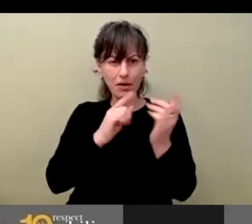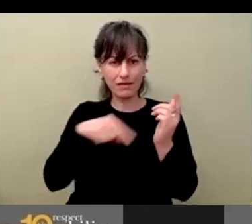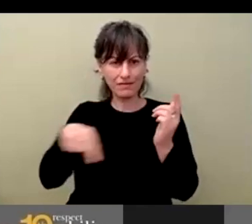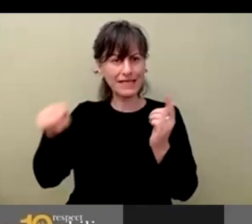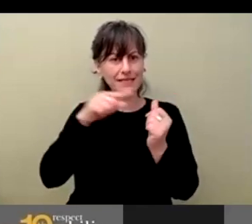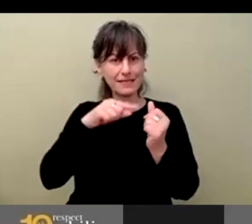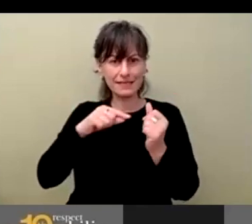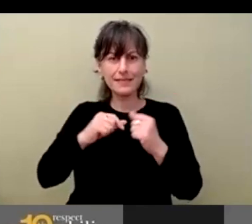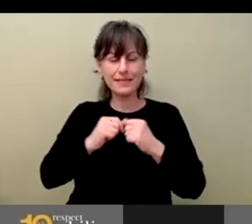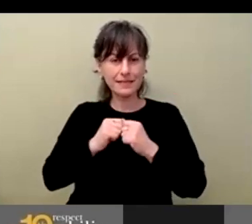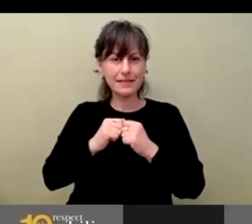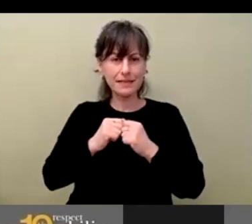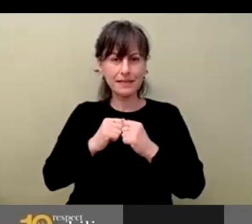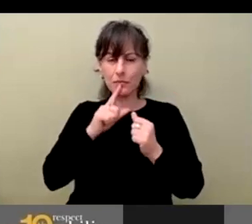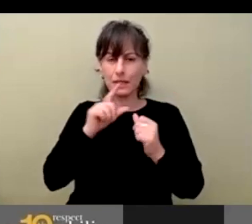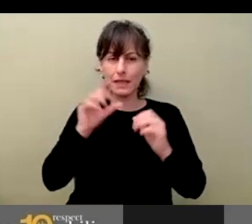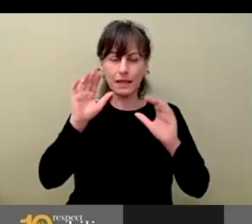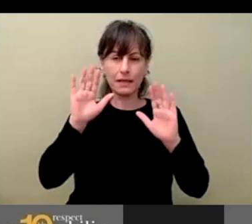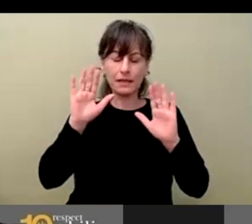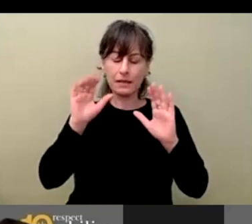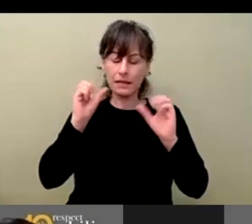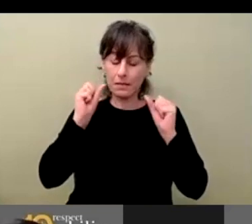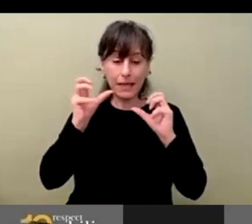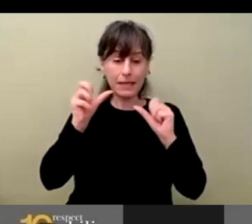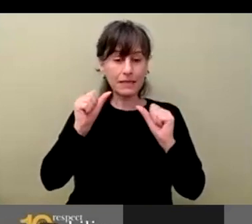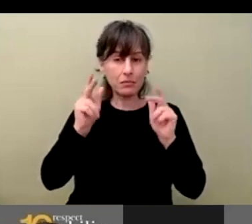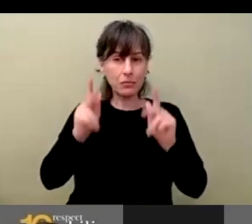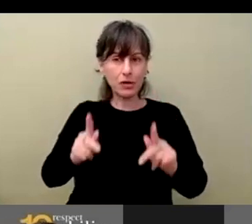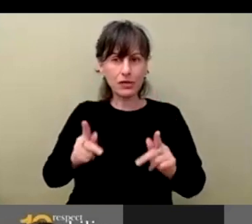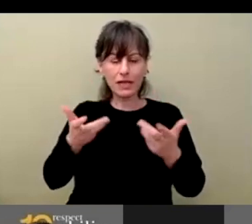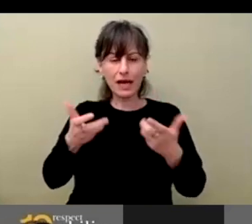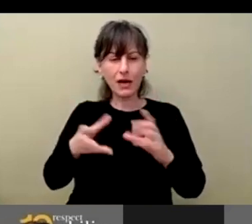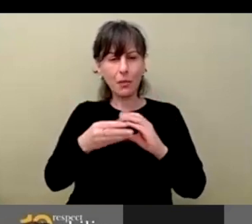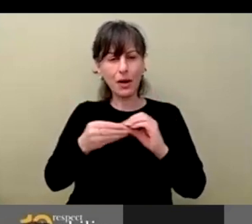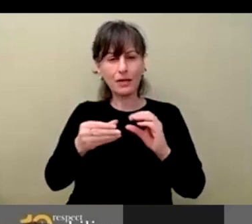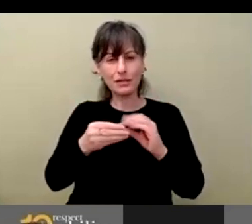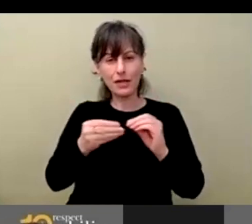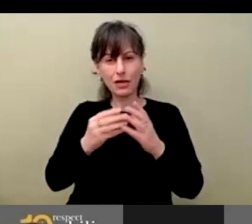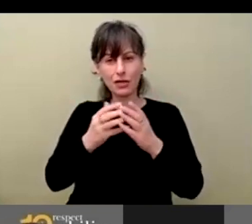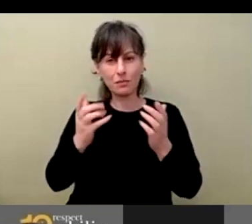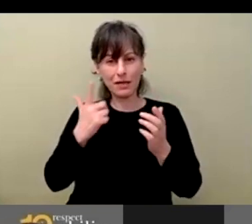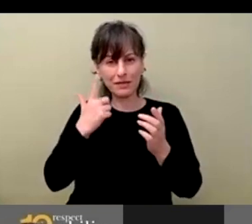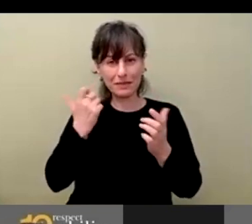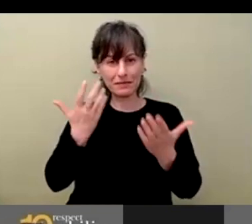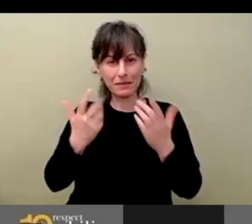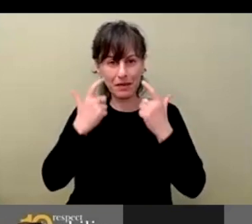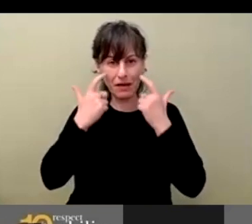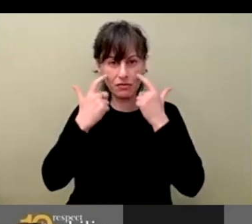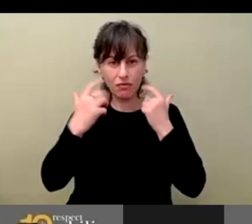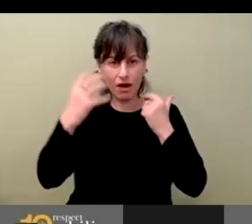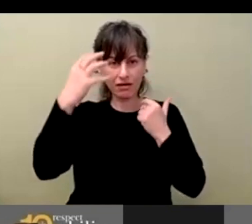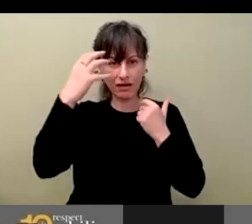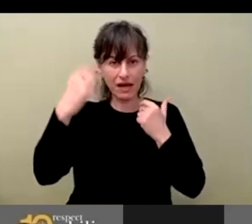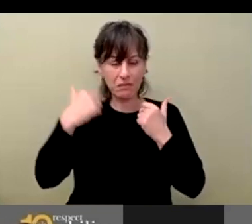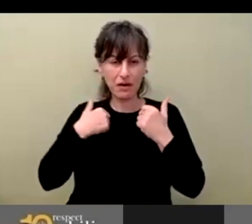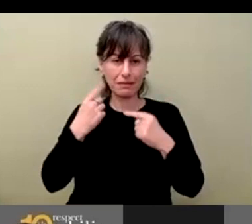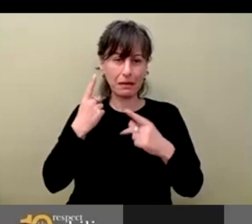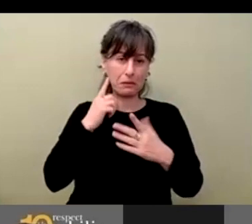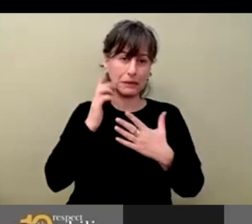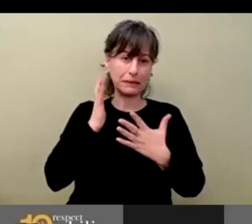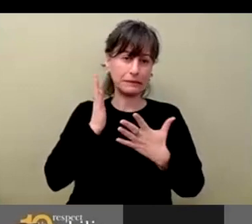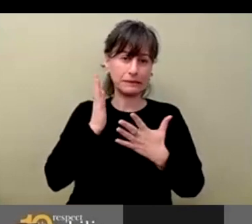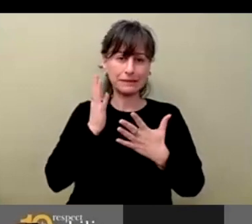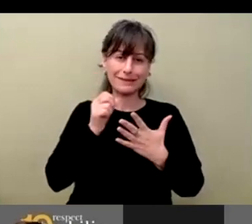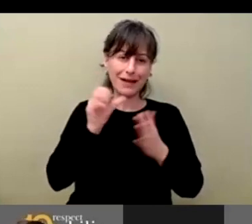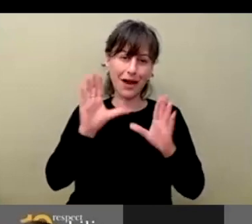was so amazing, and I don't want to talk about him too much because I might cry on camera, and that would be ridiculous right